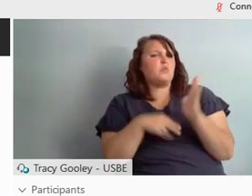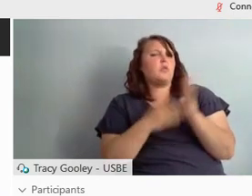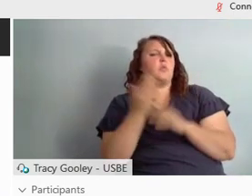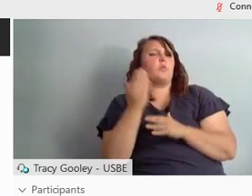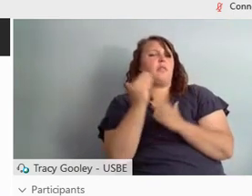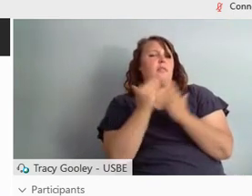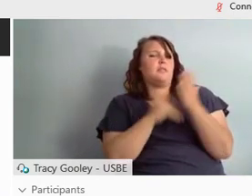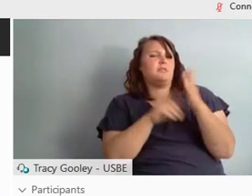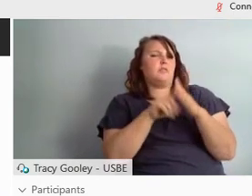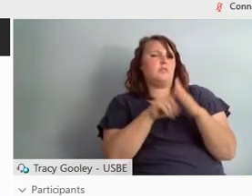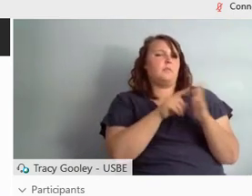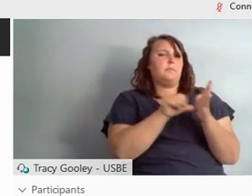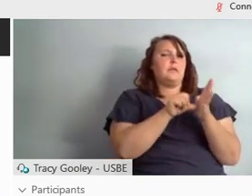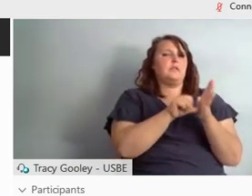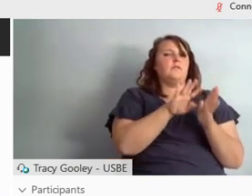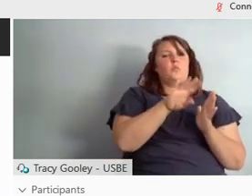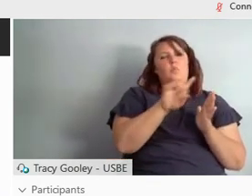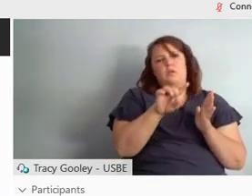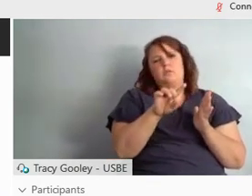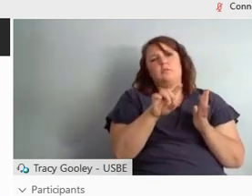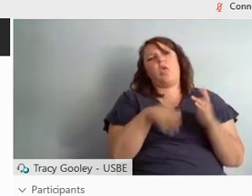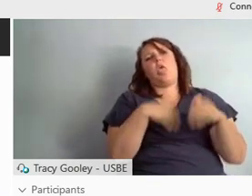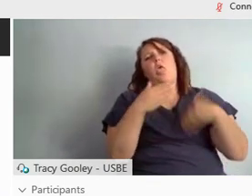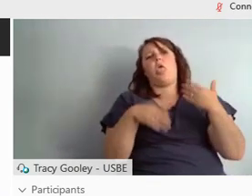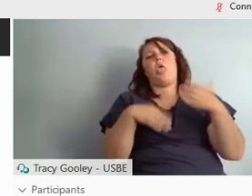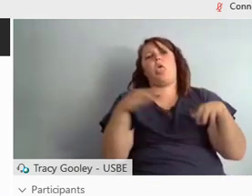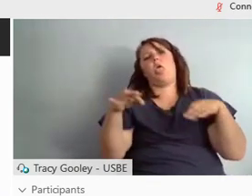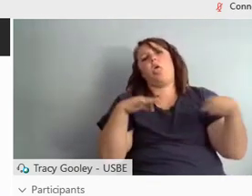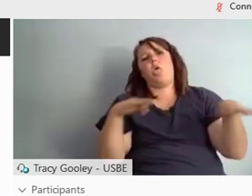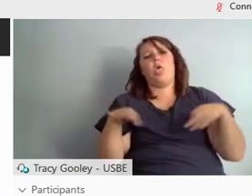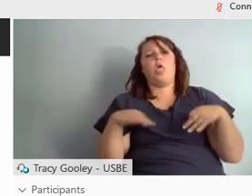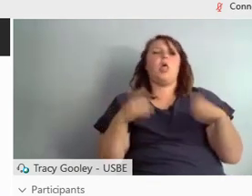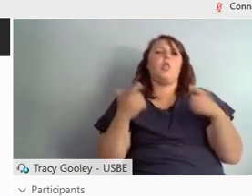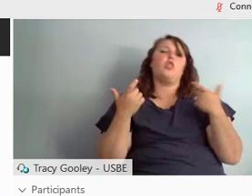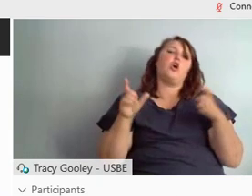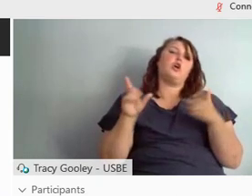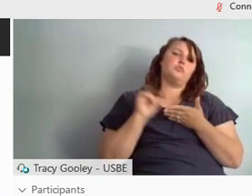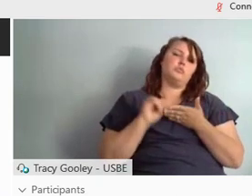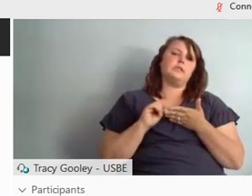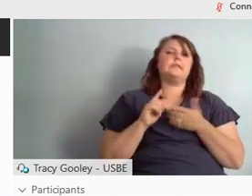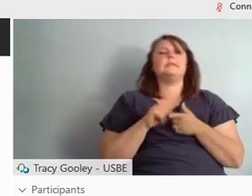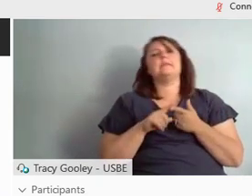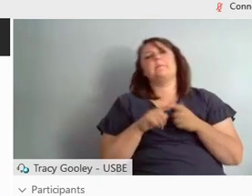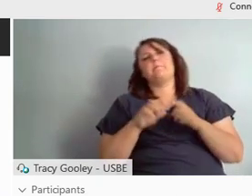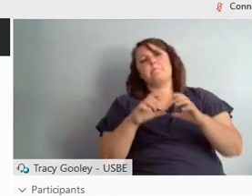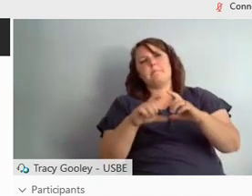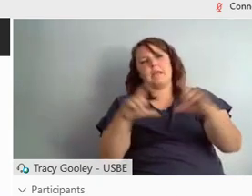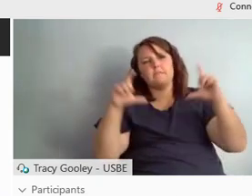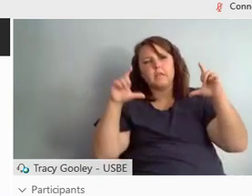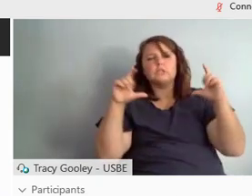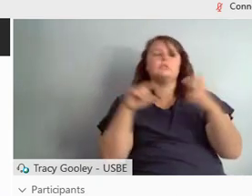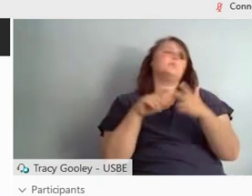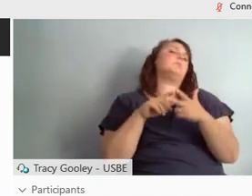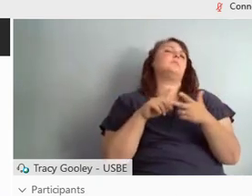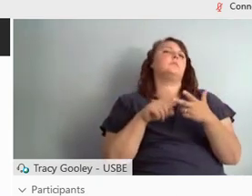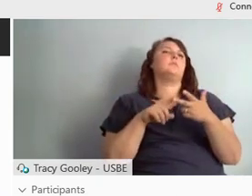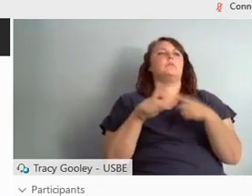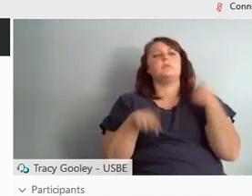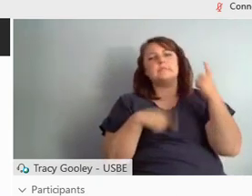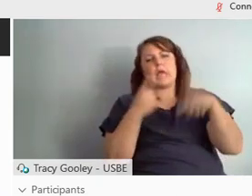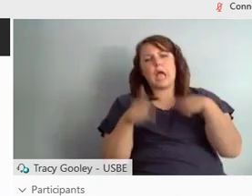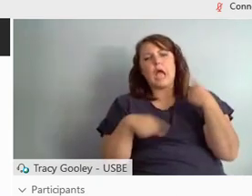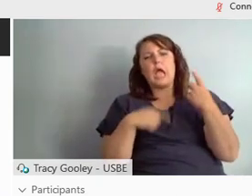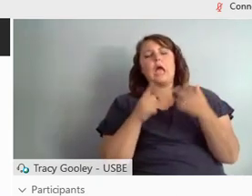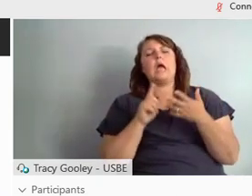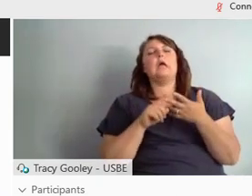It starts on page 41, and it talks about large print paper, magnification, if you can provide